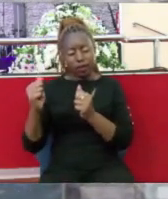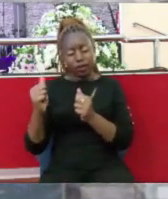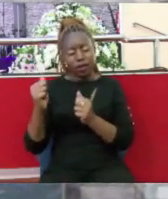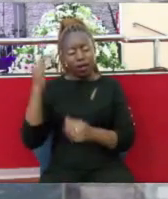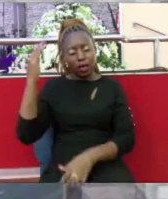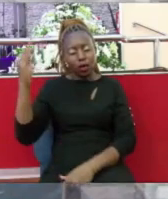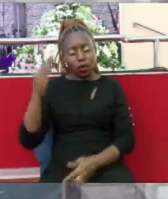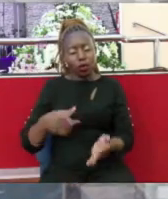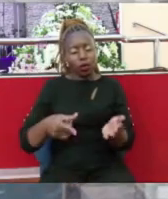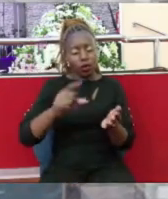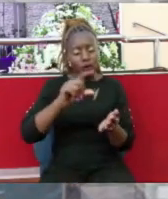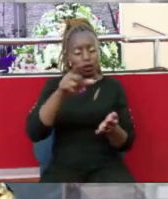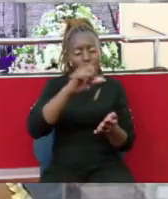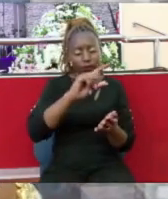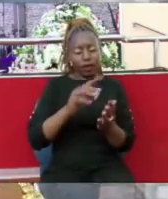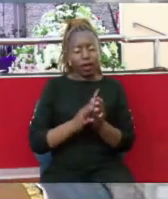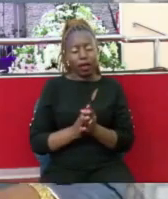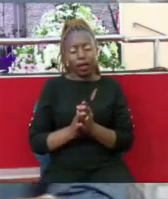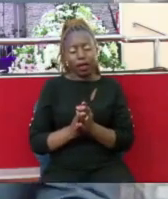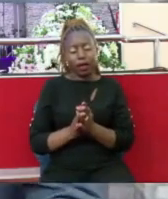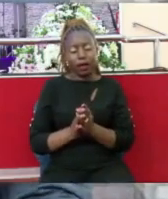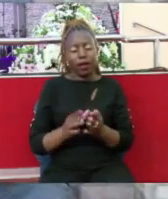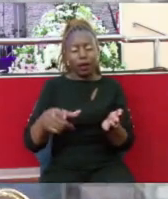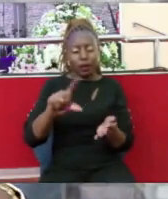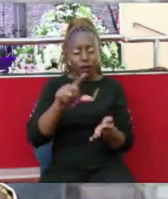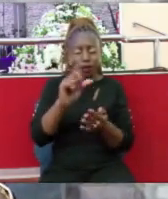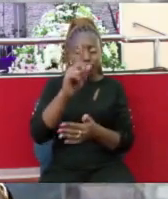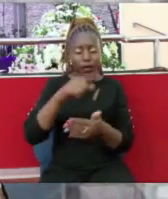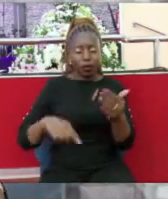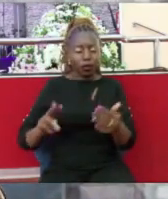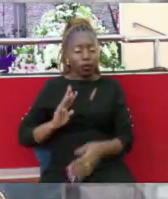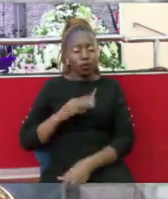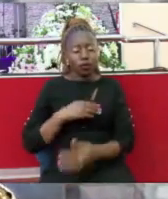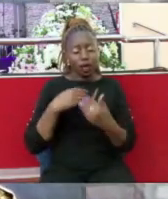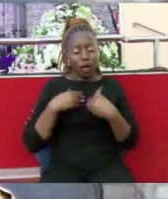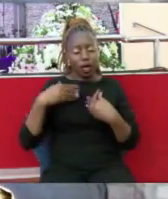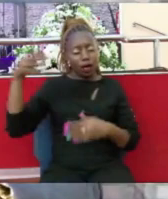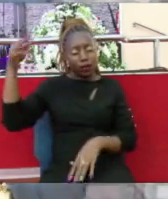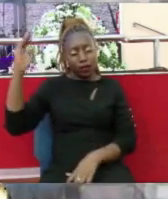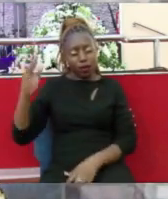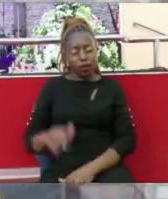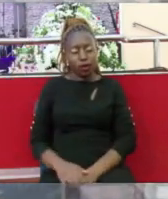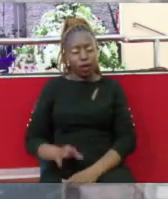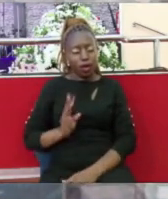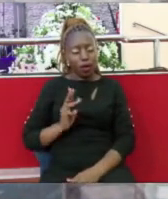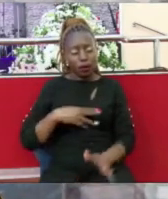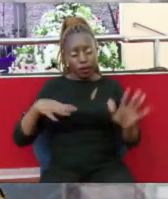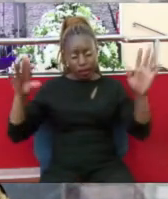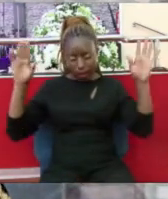multiplies. Multiply what we have, oh God. We surrender our lives to you, oh